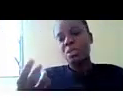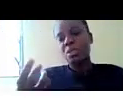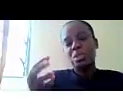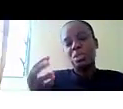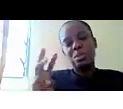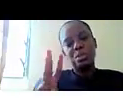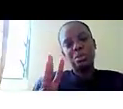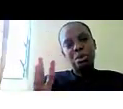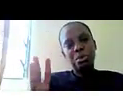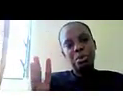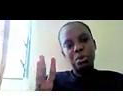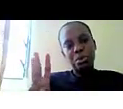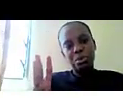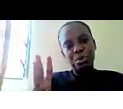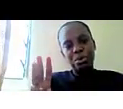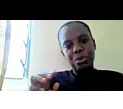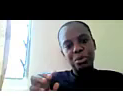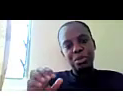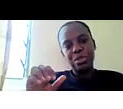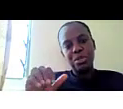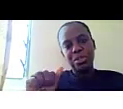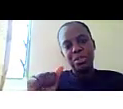Rebecca